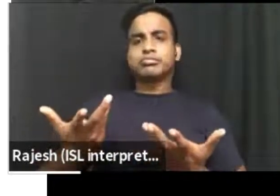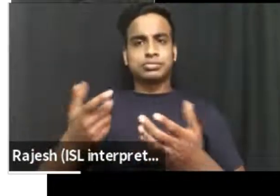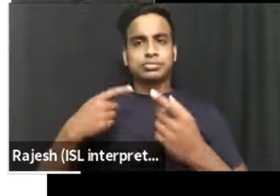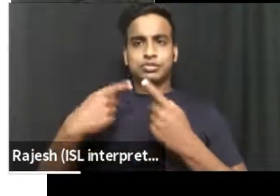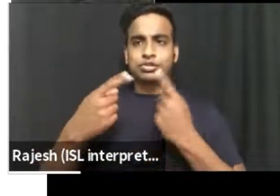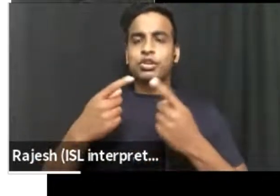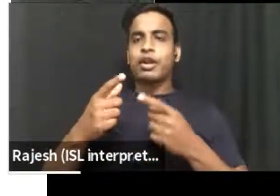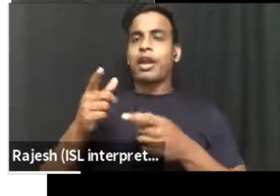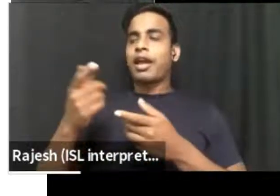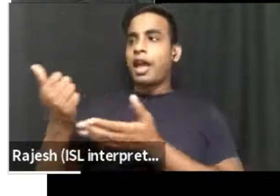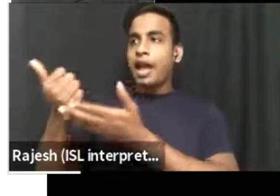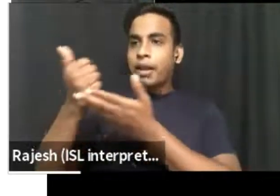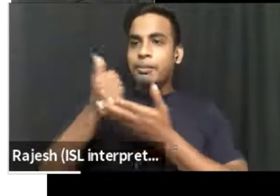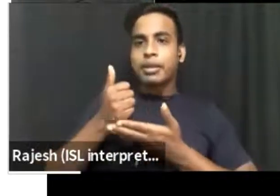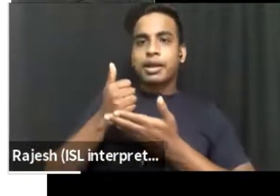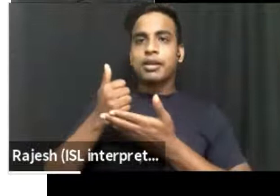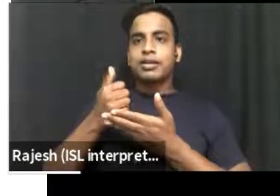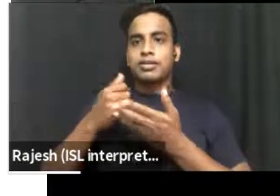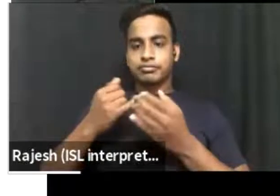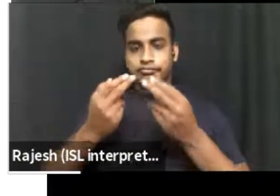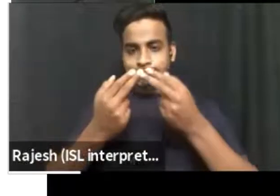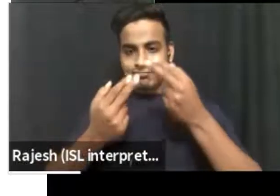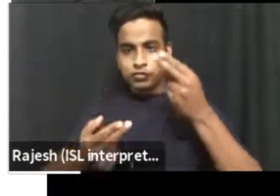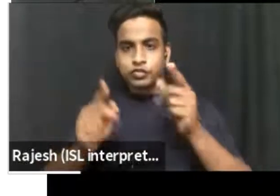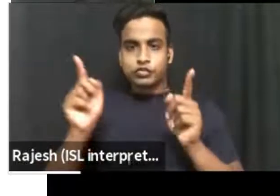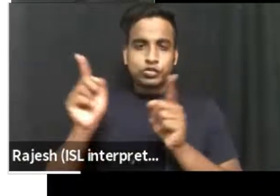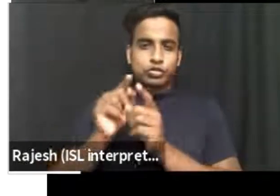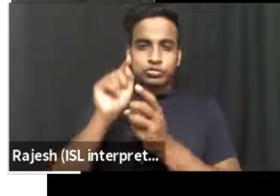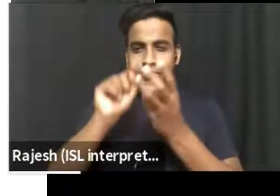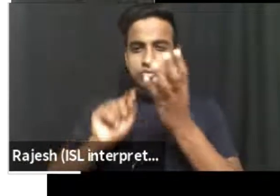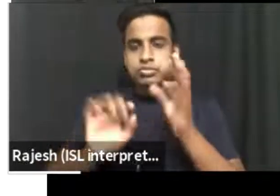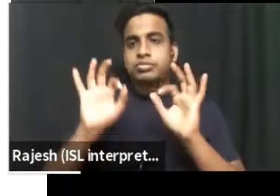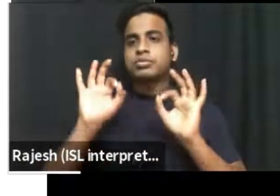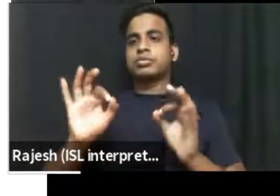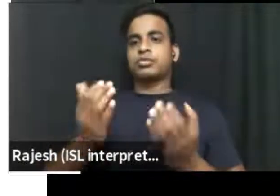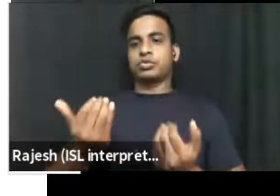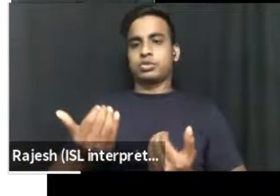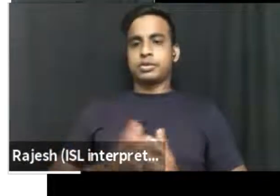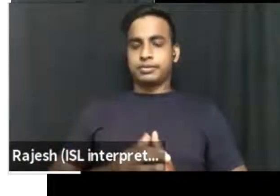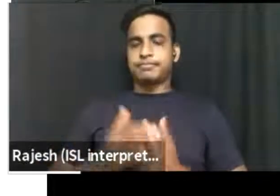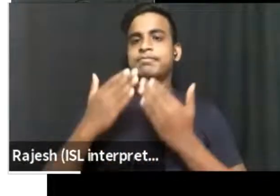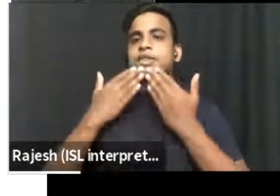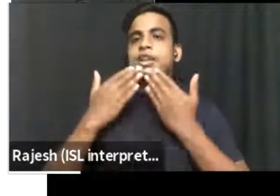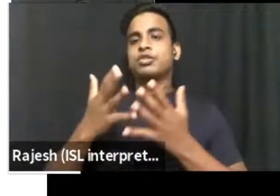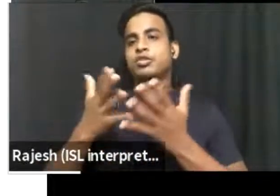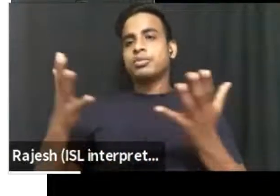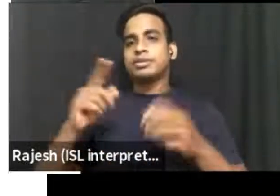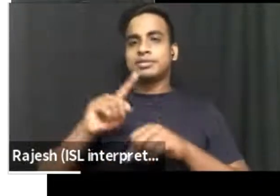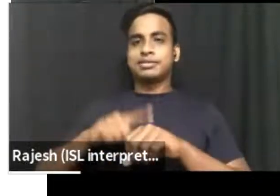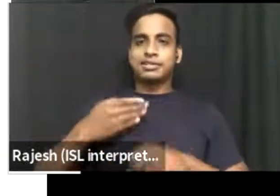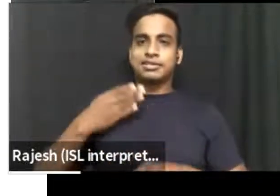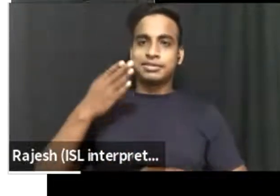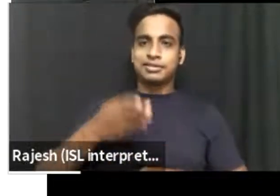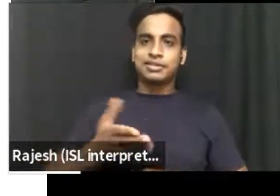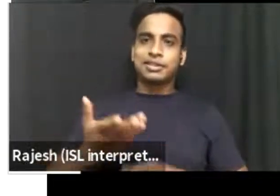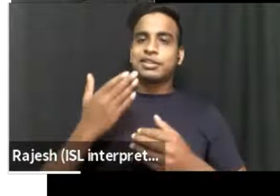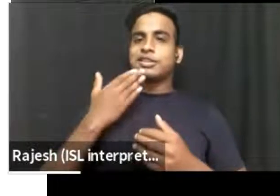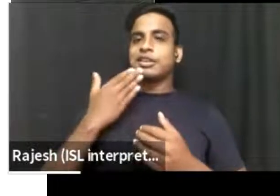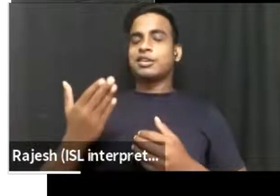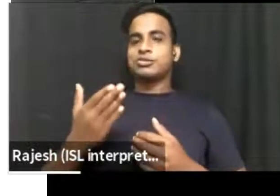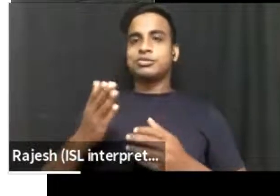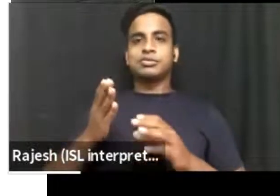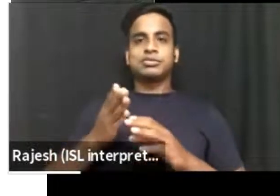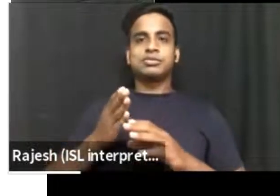certainly help in the finalization of the paper. Thank you very much, everyone. Basically, I've just put together Sue